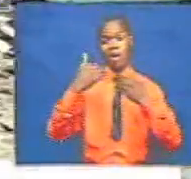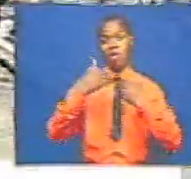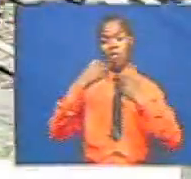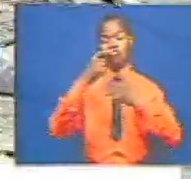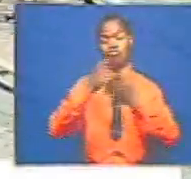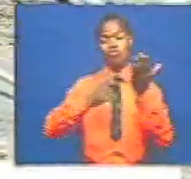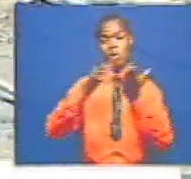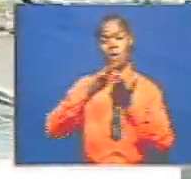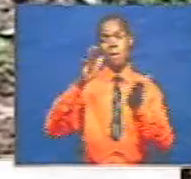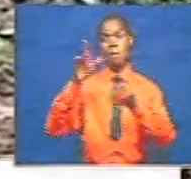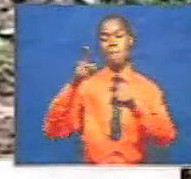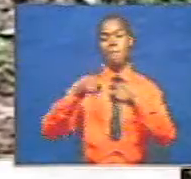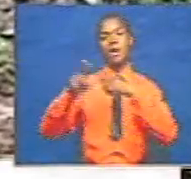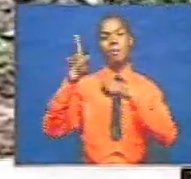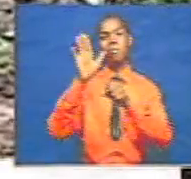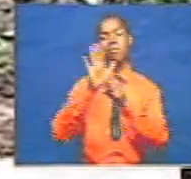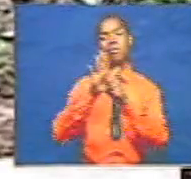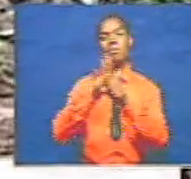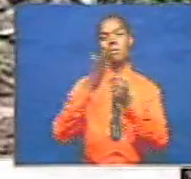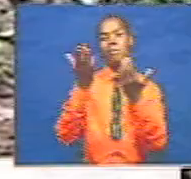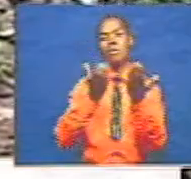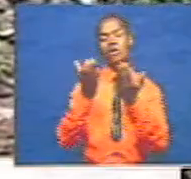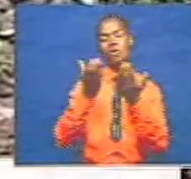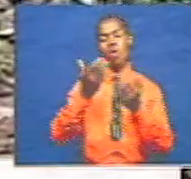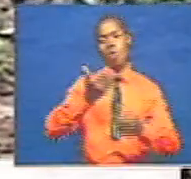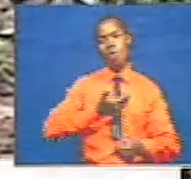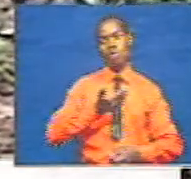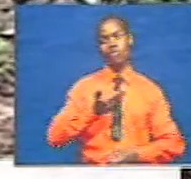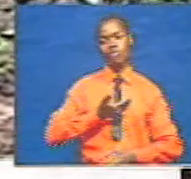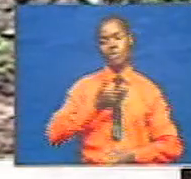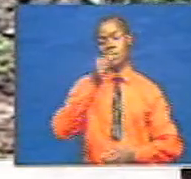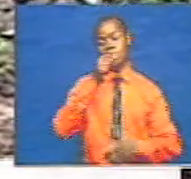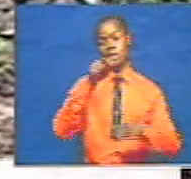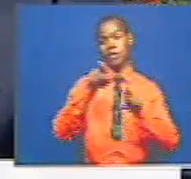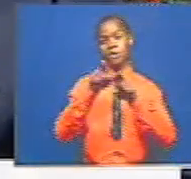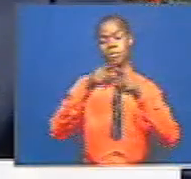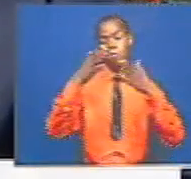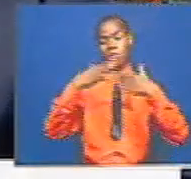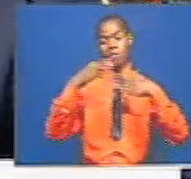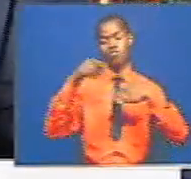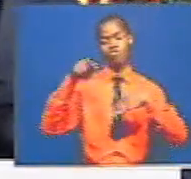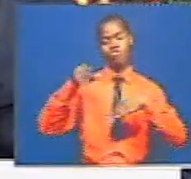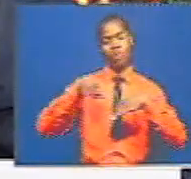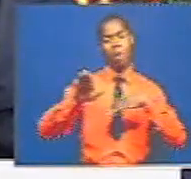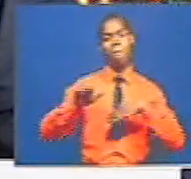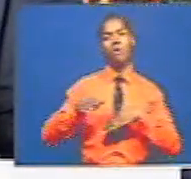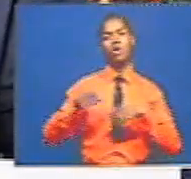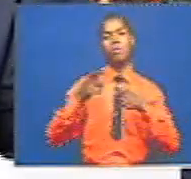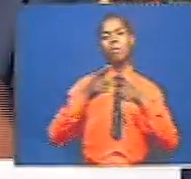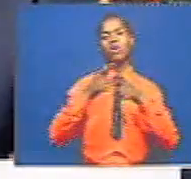but many of these businesses are privately owned, and people take the money to their pocket. They don't